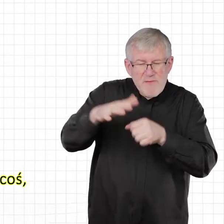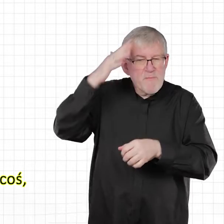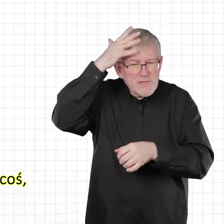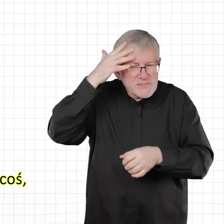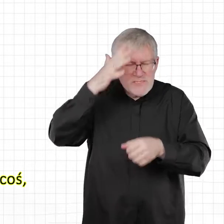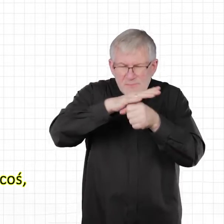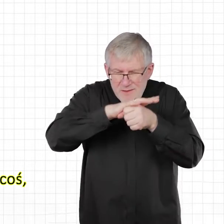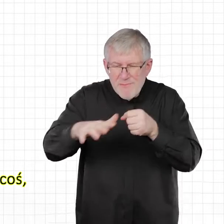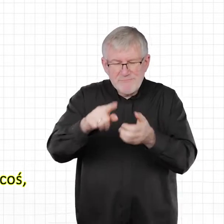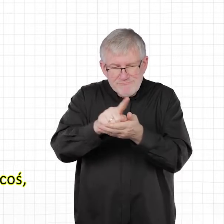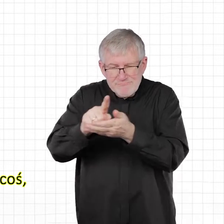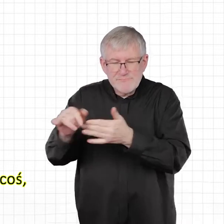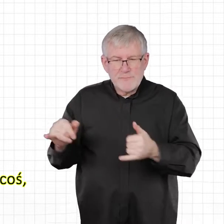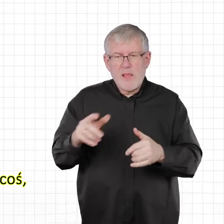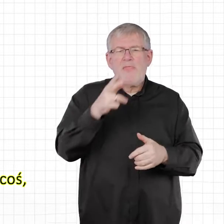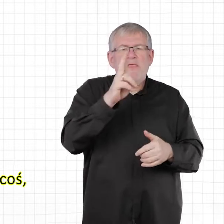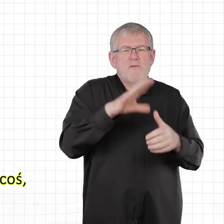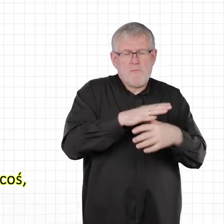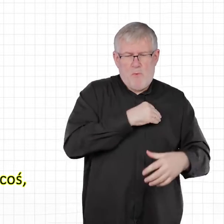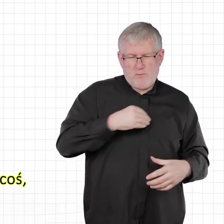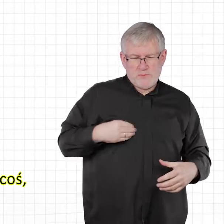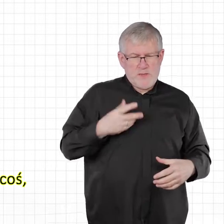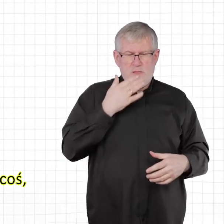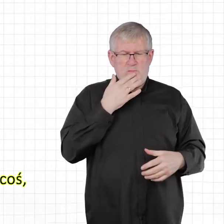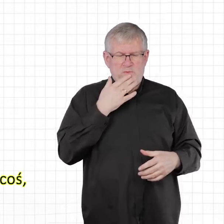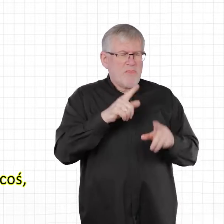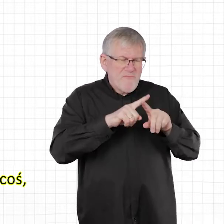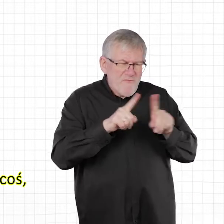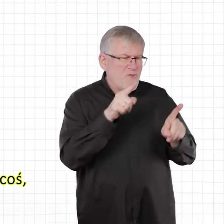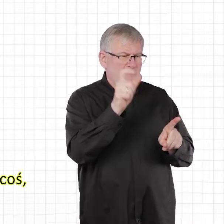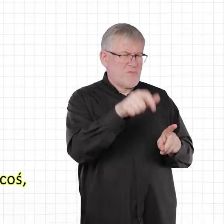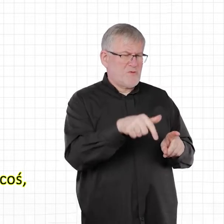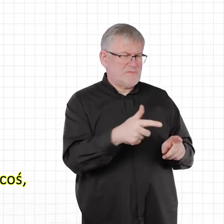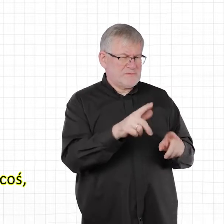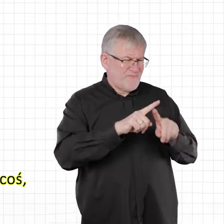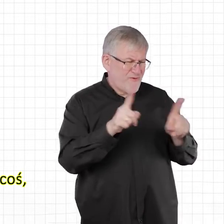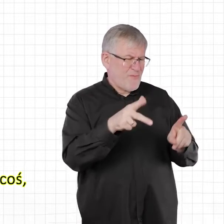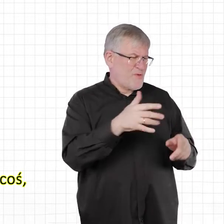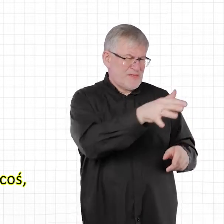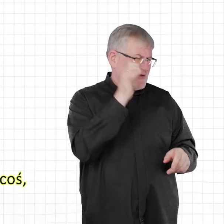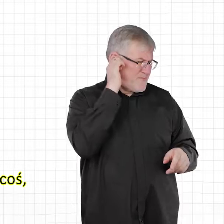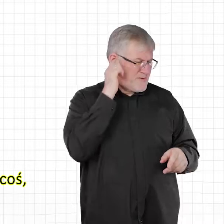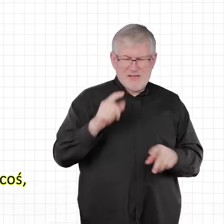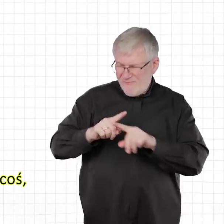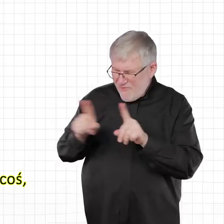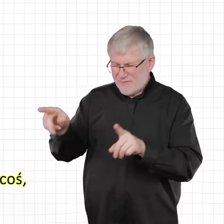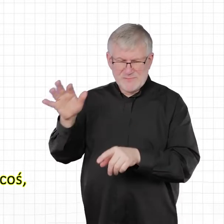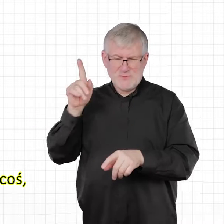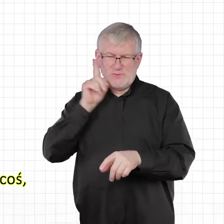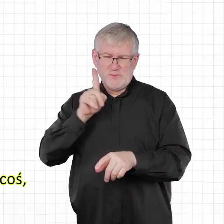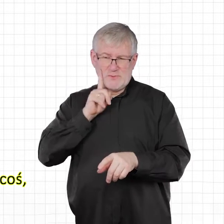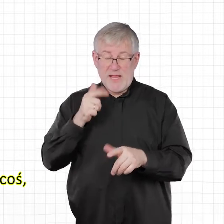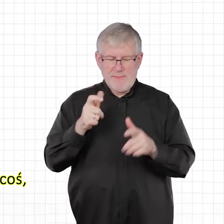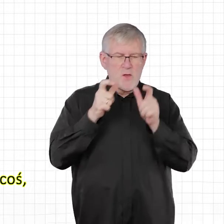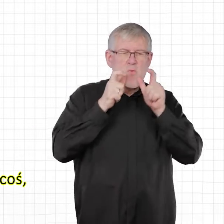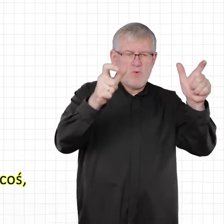it is something that can give a profit in a very long time, and